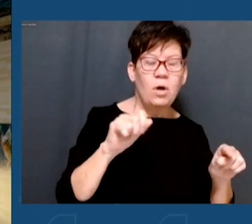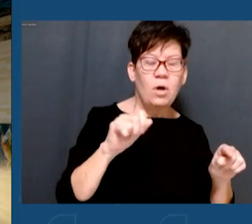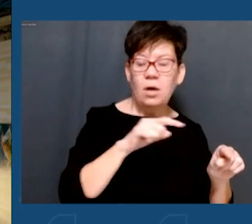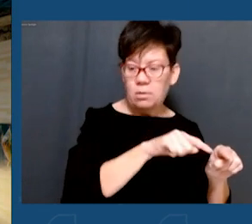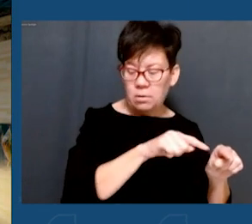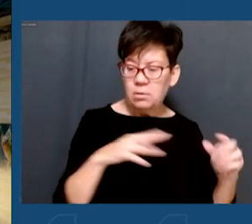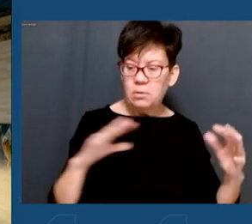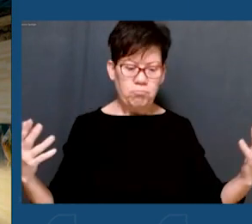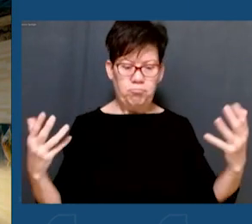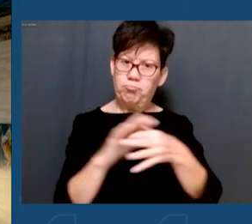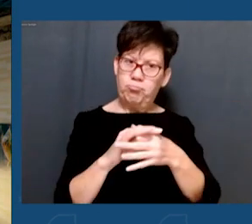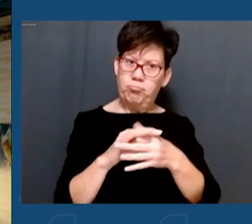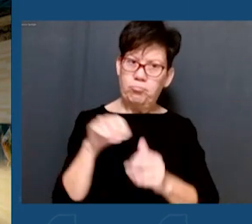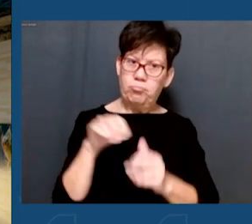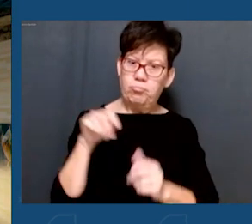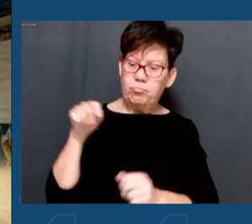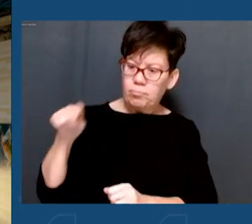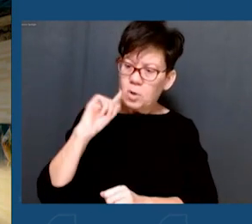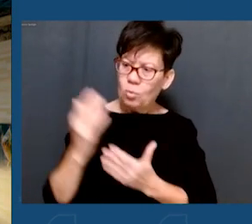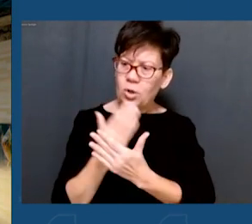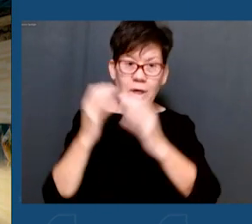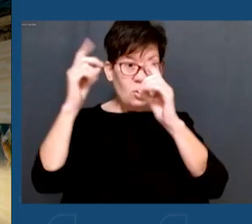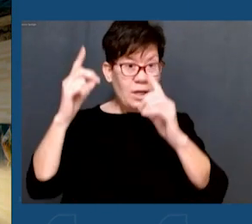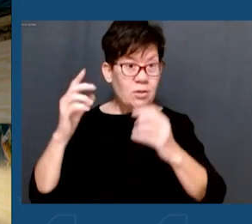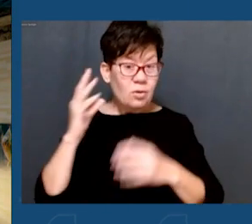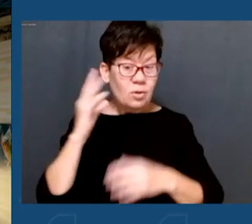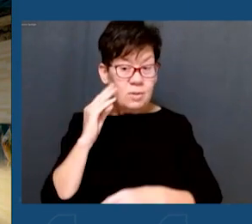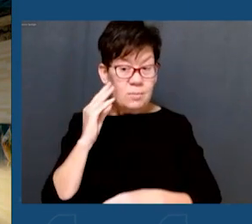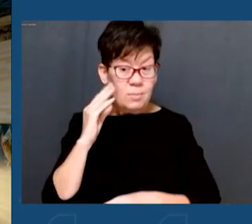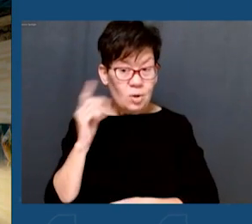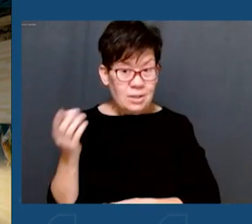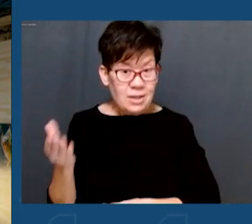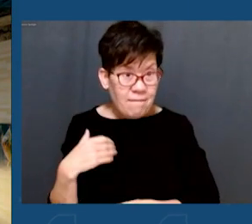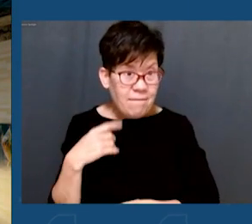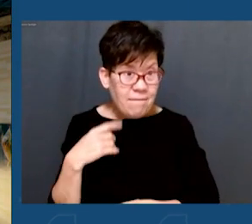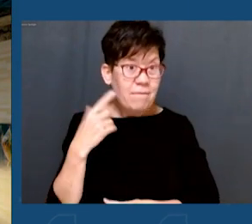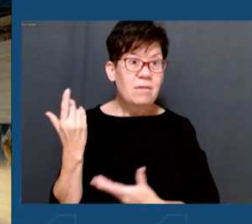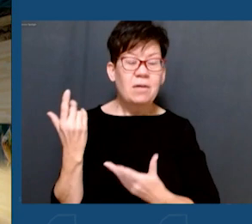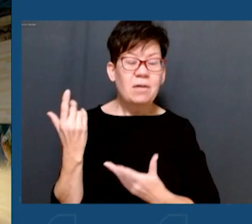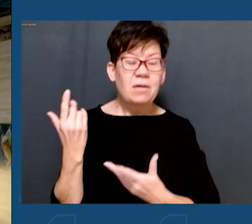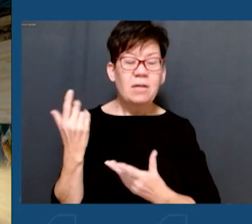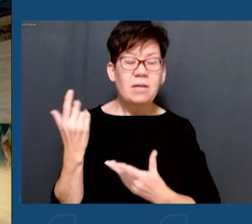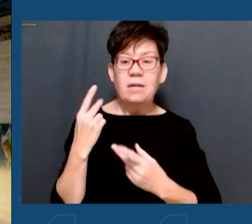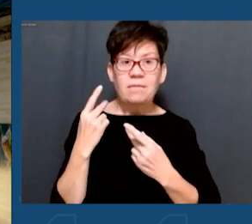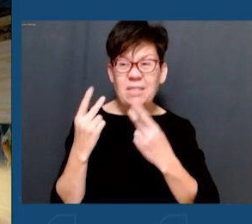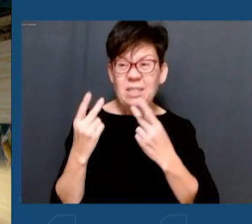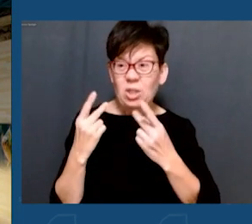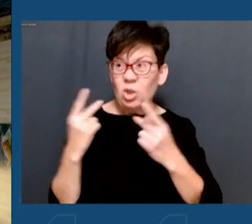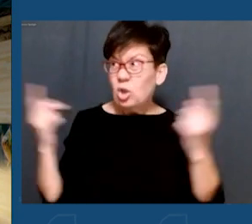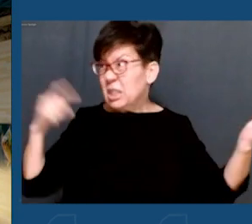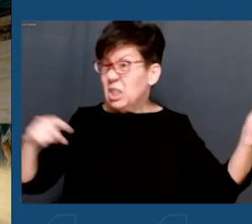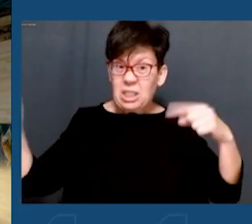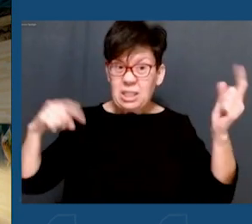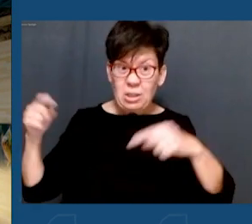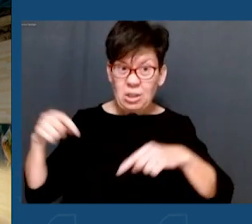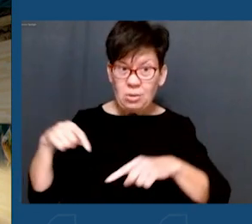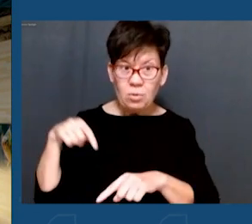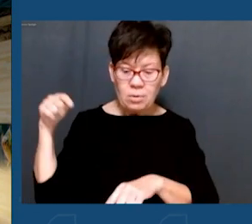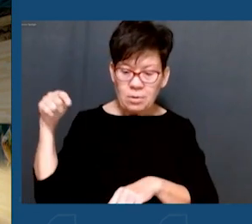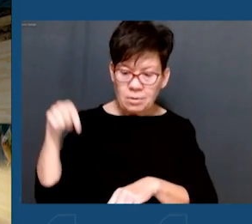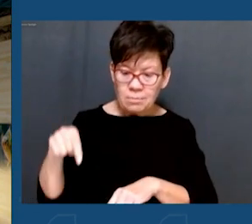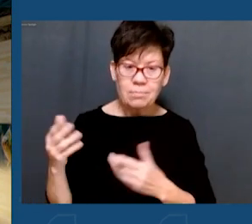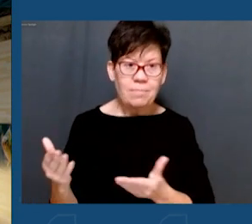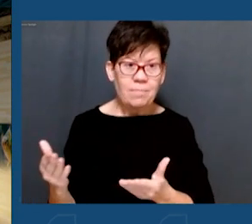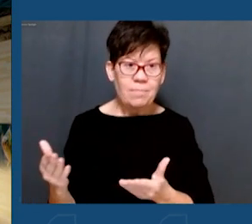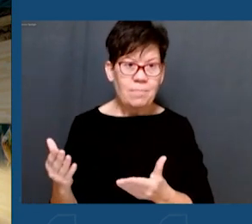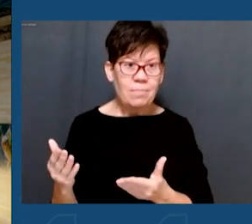and educational experience. It'll have exhibit design and visitors from all over. We're going to enjoy this experience year-round.